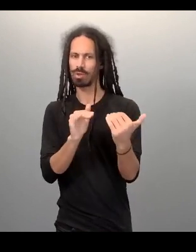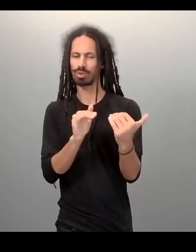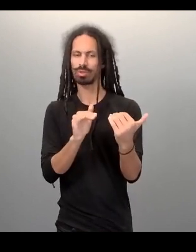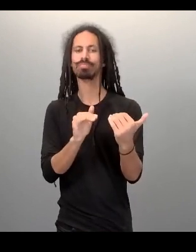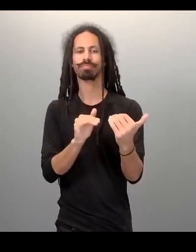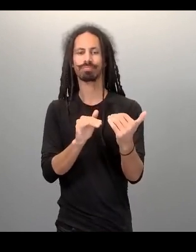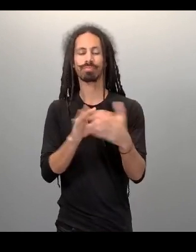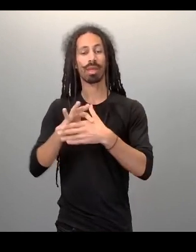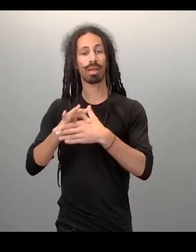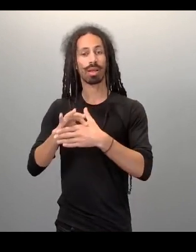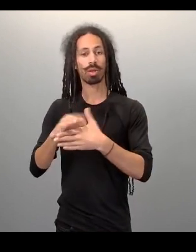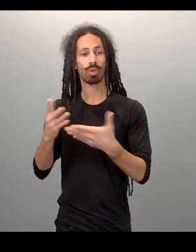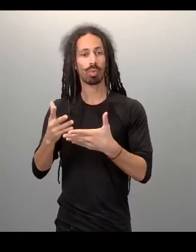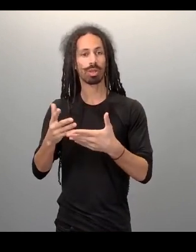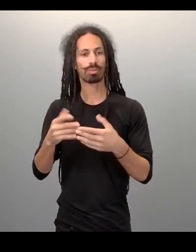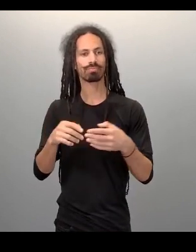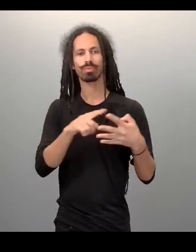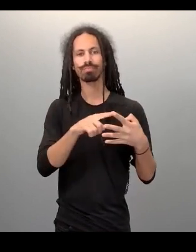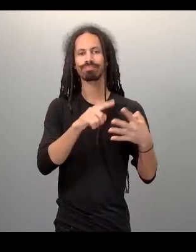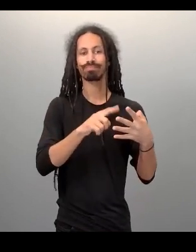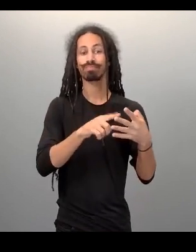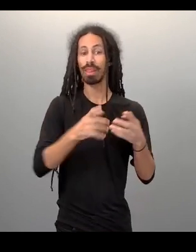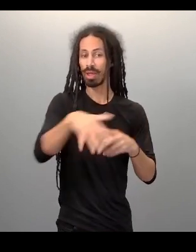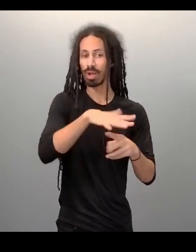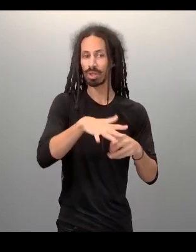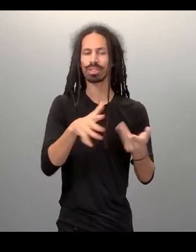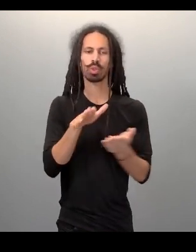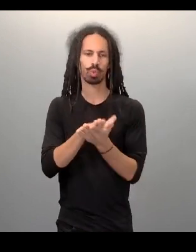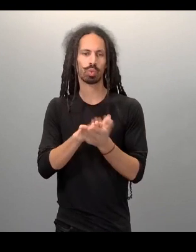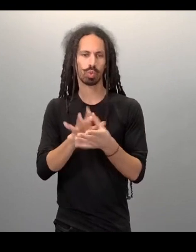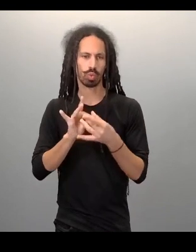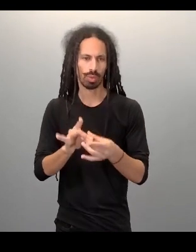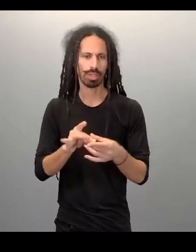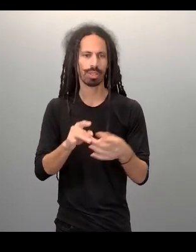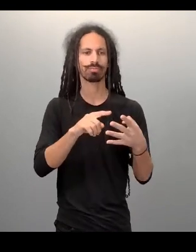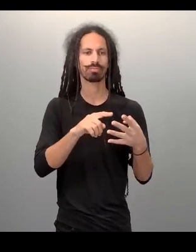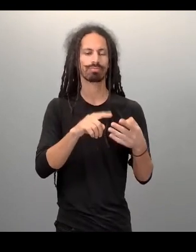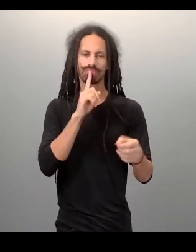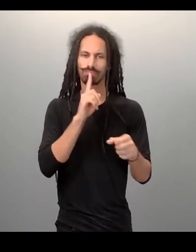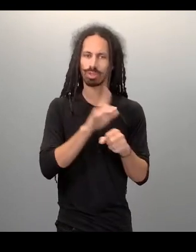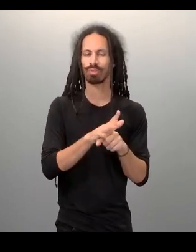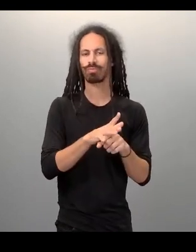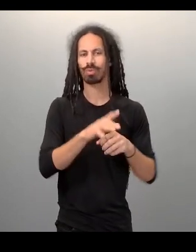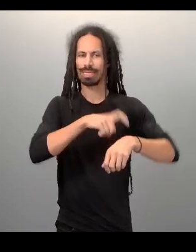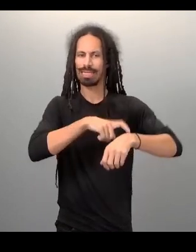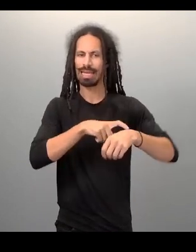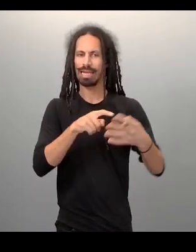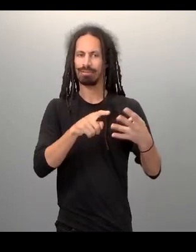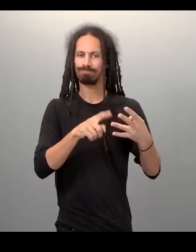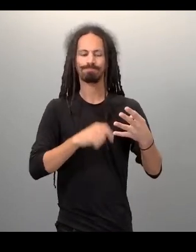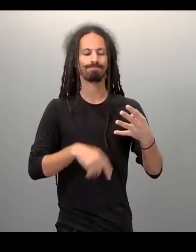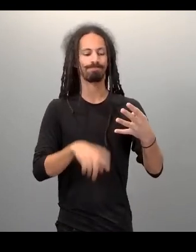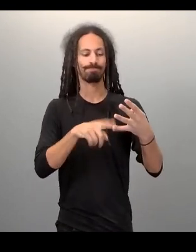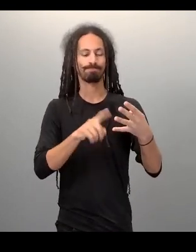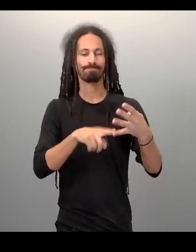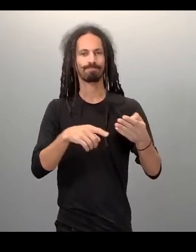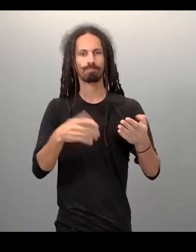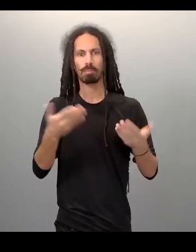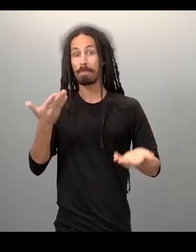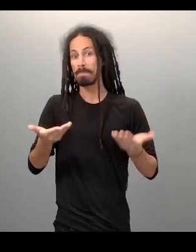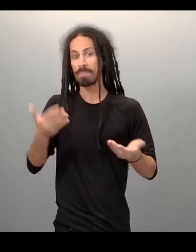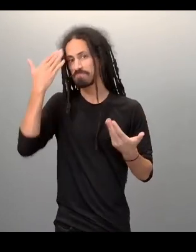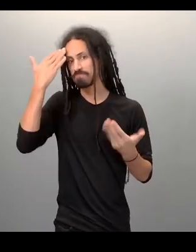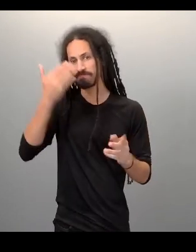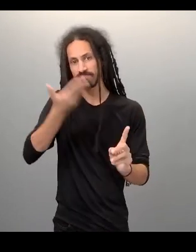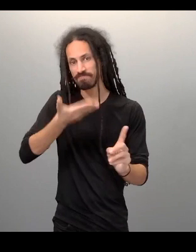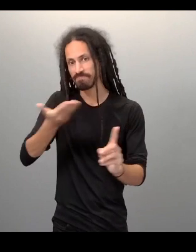coursework related. You want to have a confirmation of meeting time, and you may or may not know your classmates well.